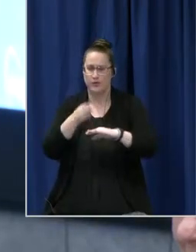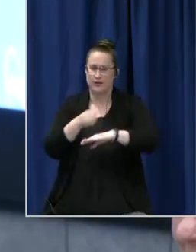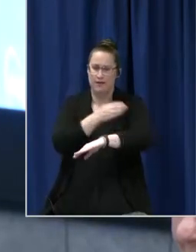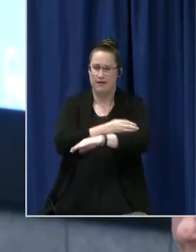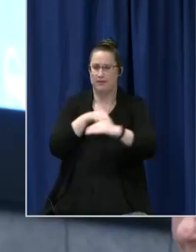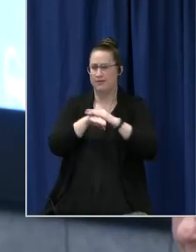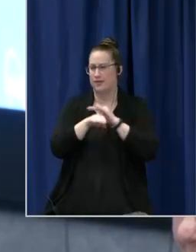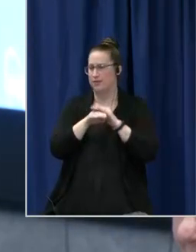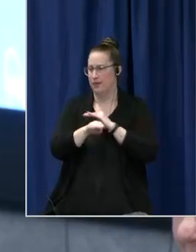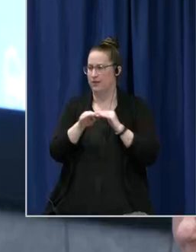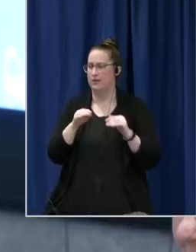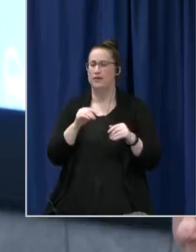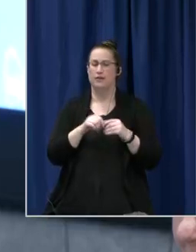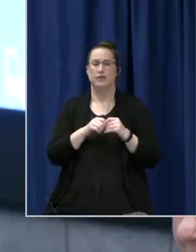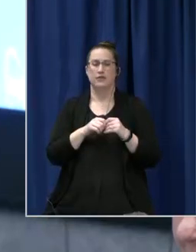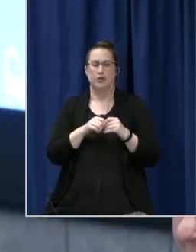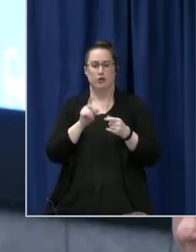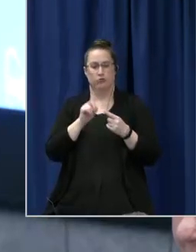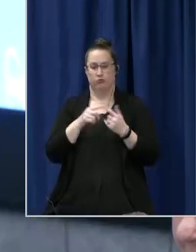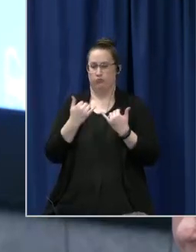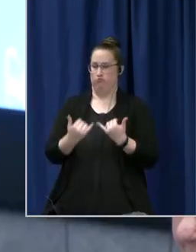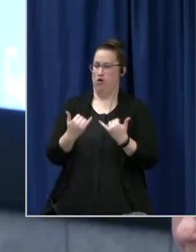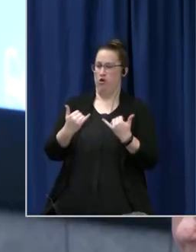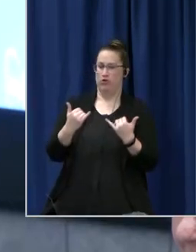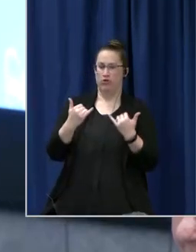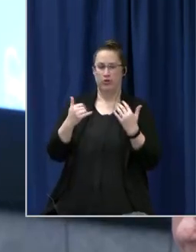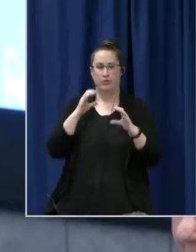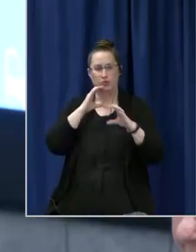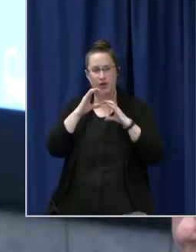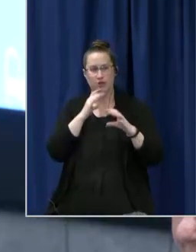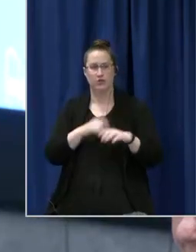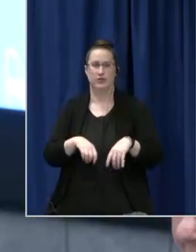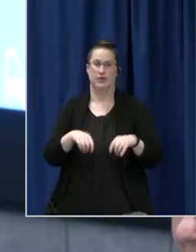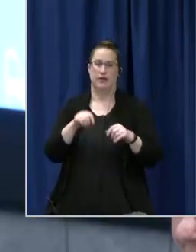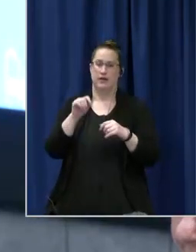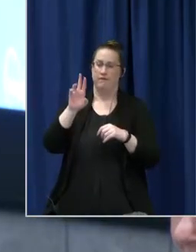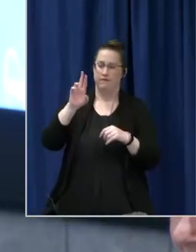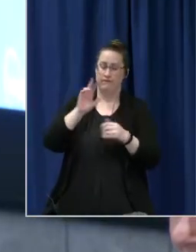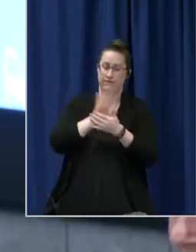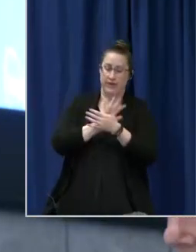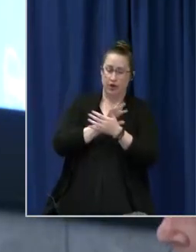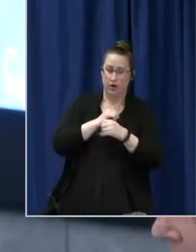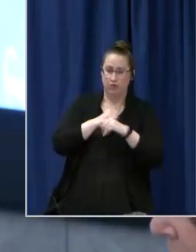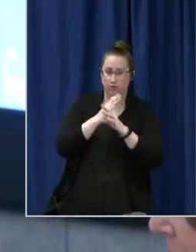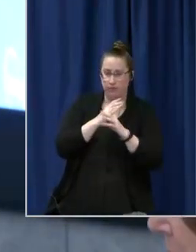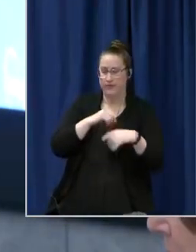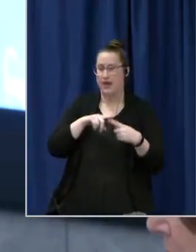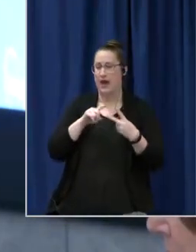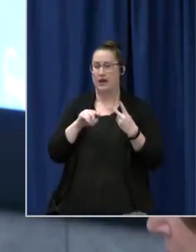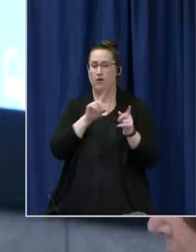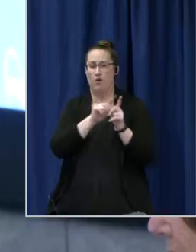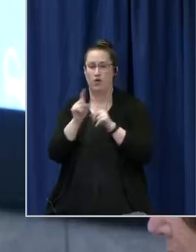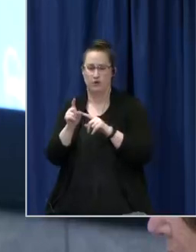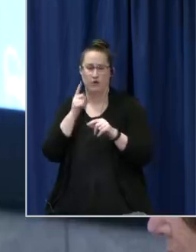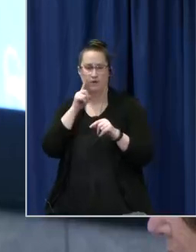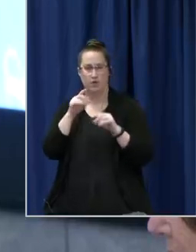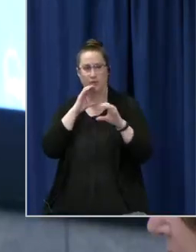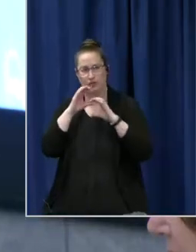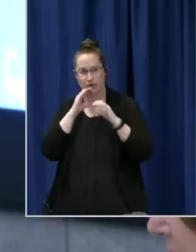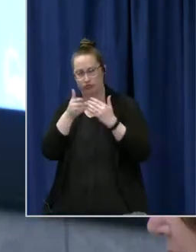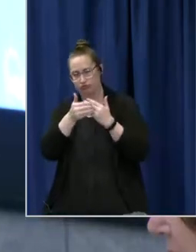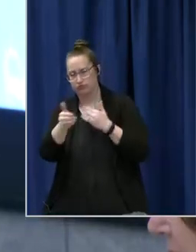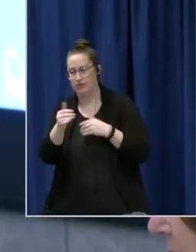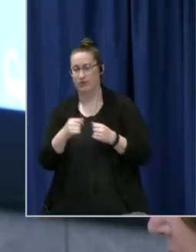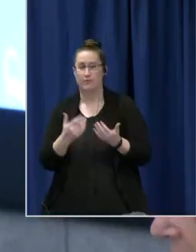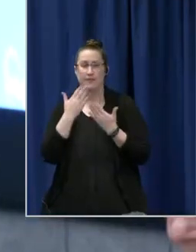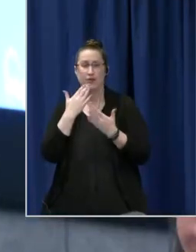to modern communications, video programming, and emergency communications. So very happy to be here in community with you all, and I'm happy to turn the